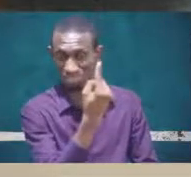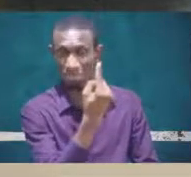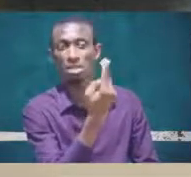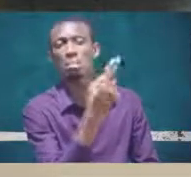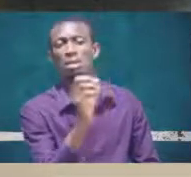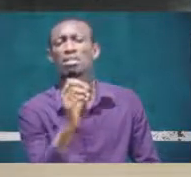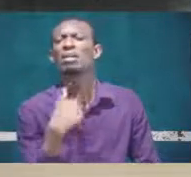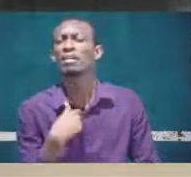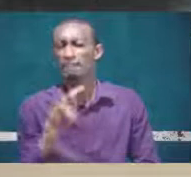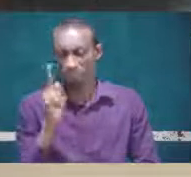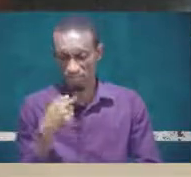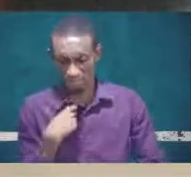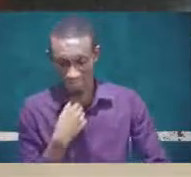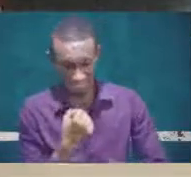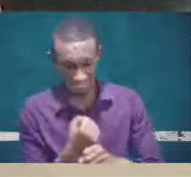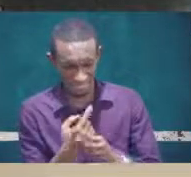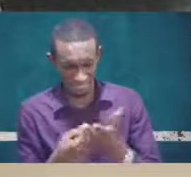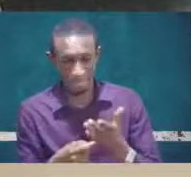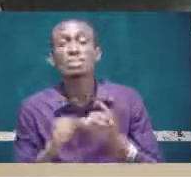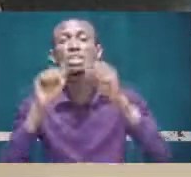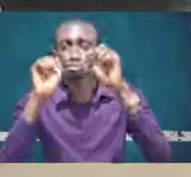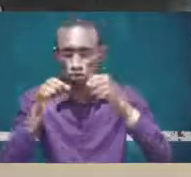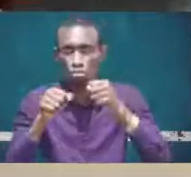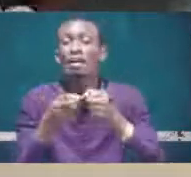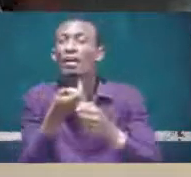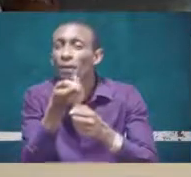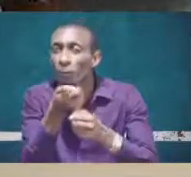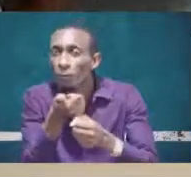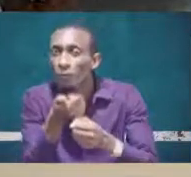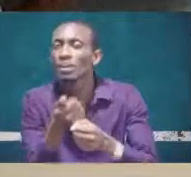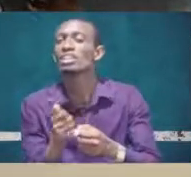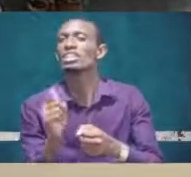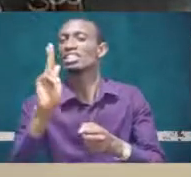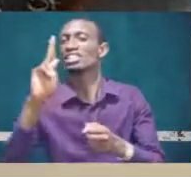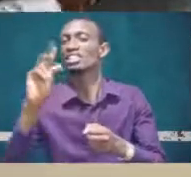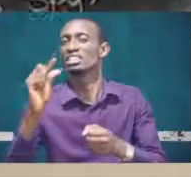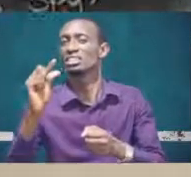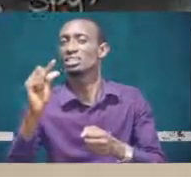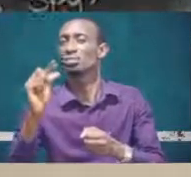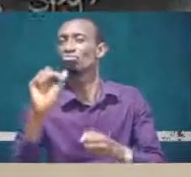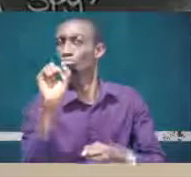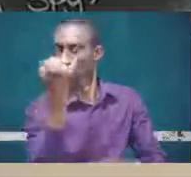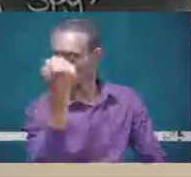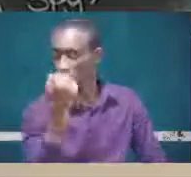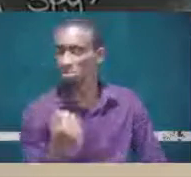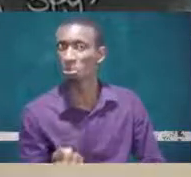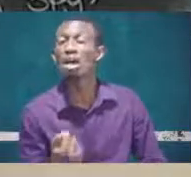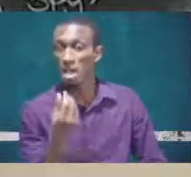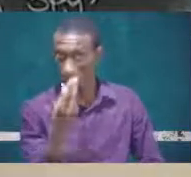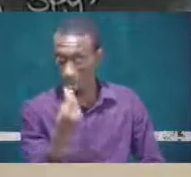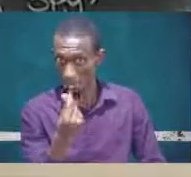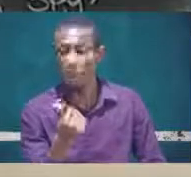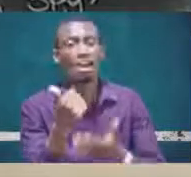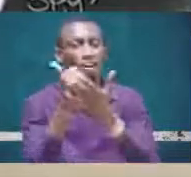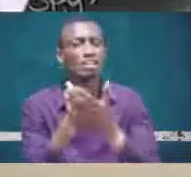1,000, when you divide by 200, you will get 5 kilograms of sugar. Now, money helps